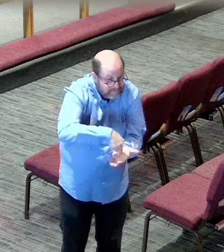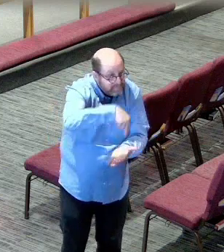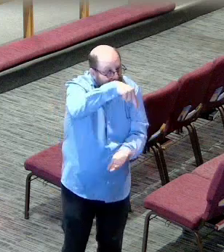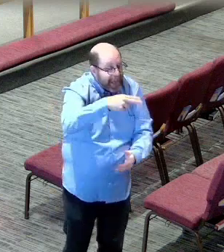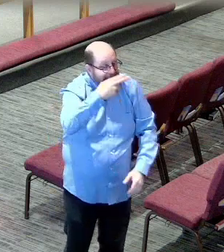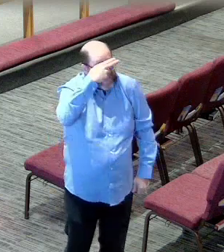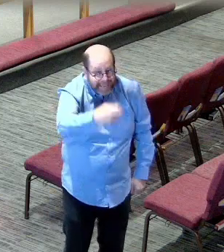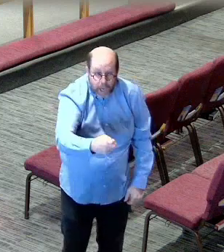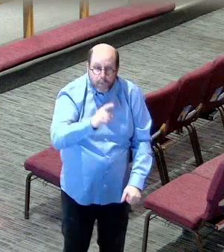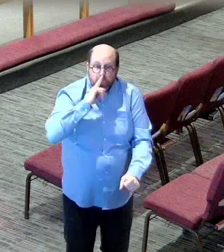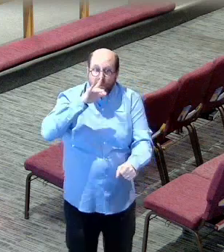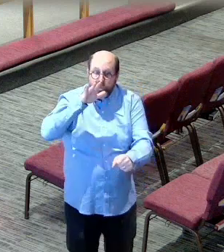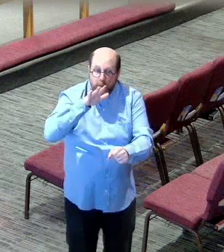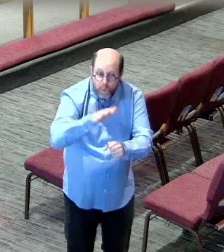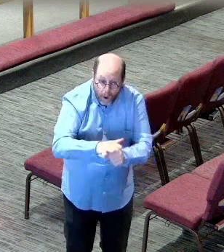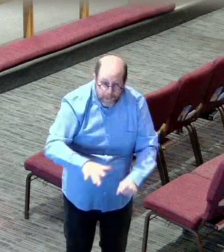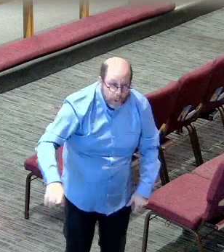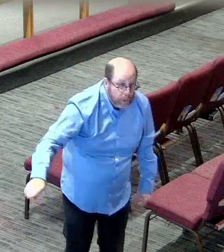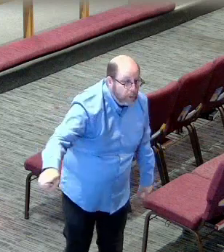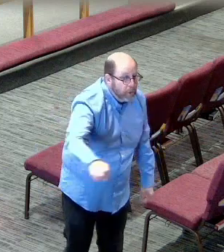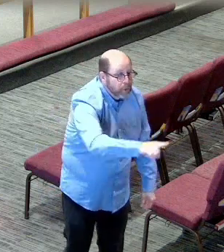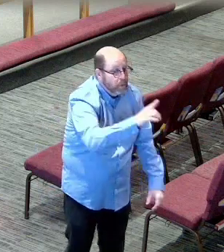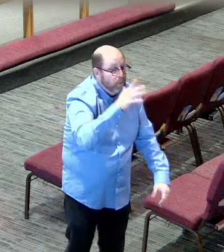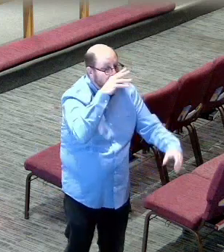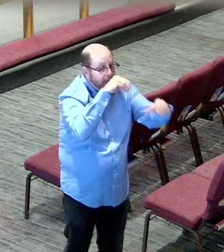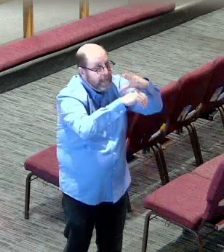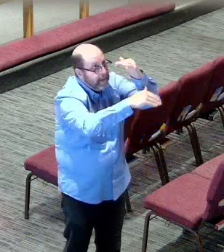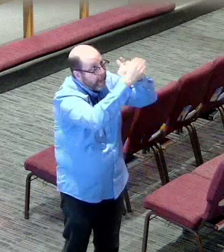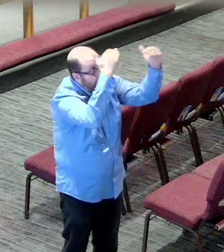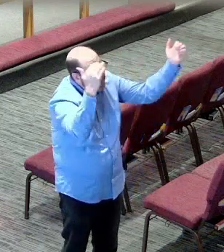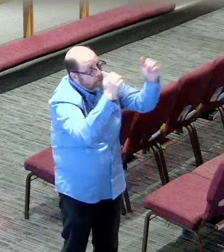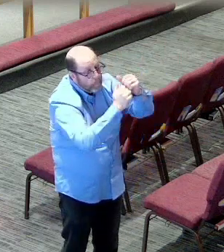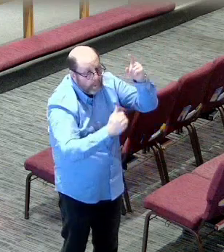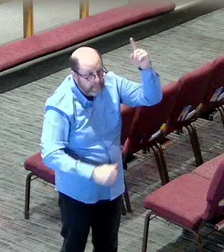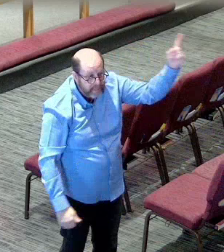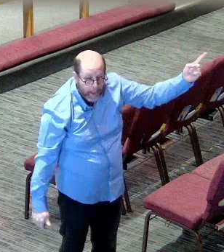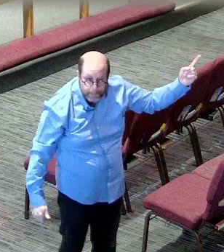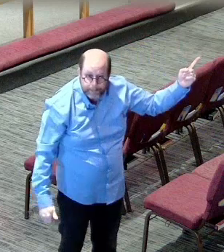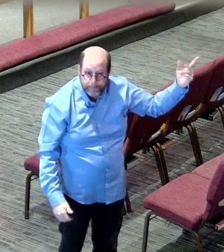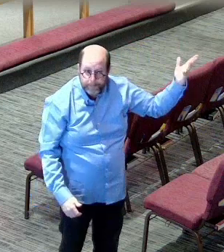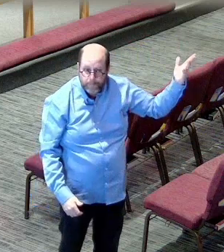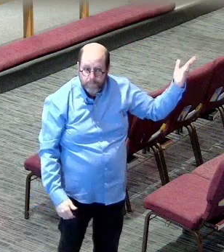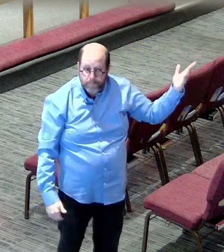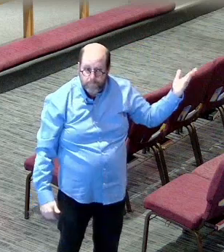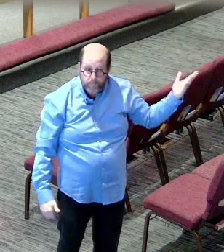promises that you will be in heaven with him.